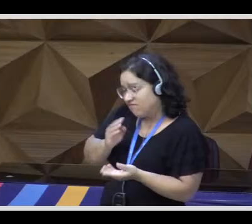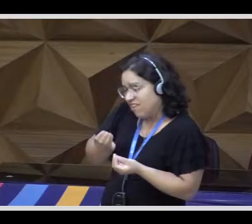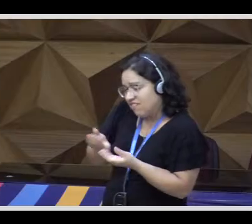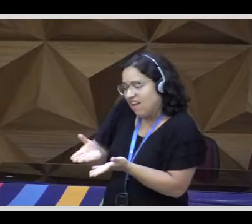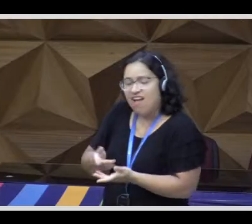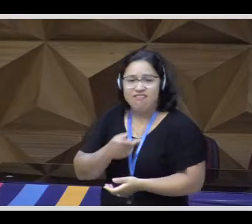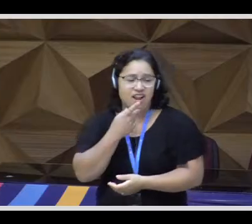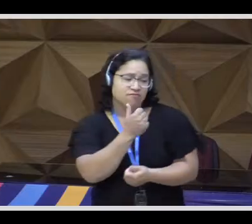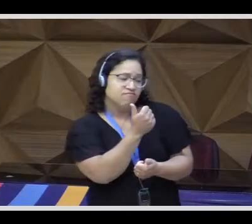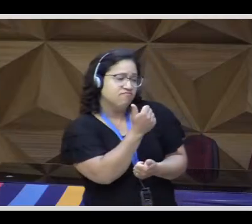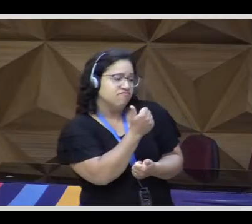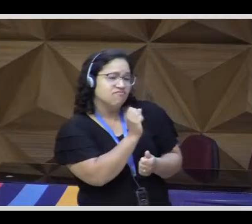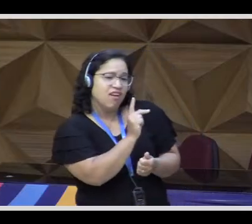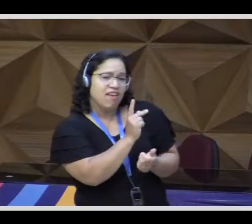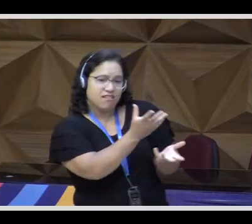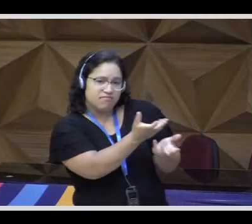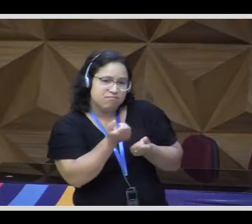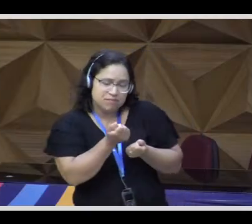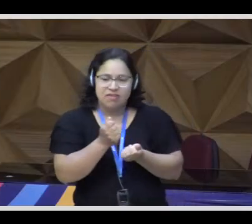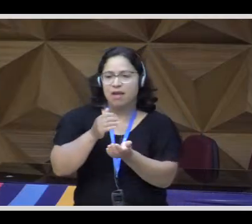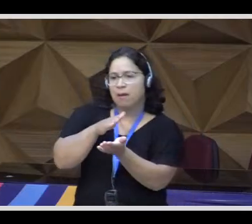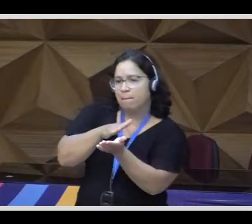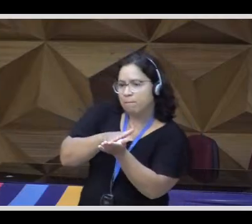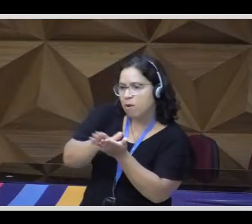published the outcome that